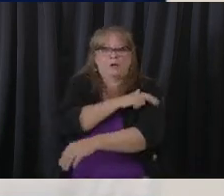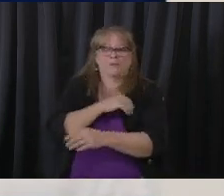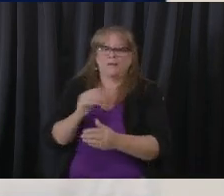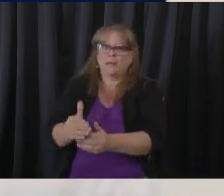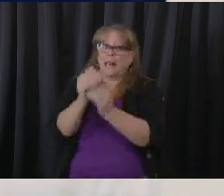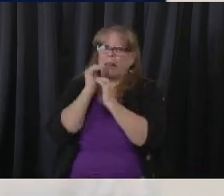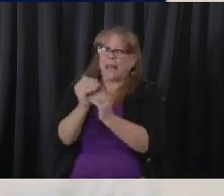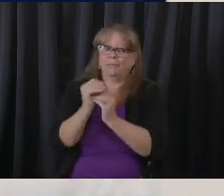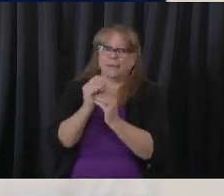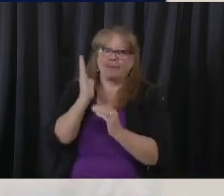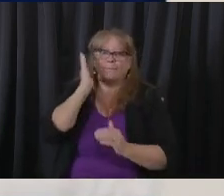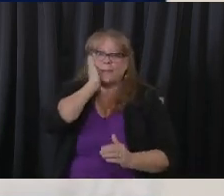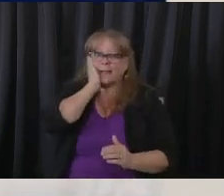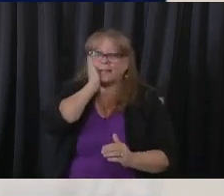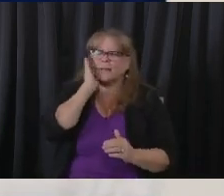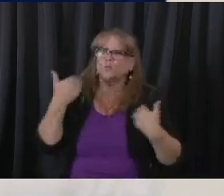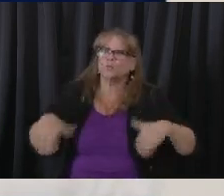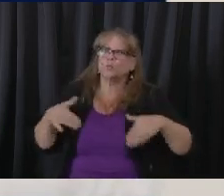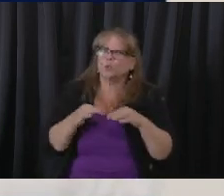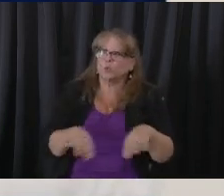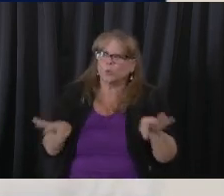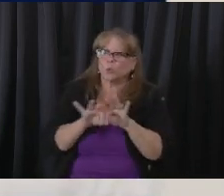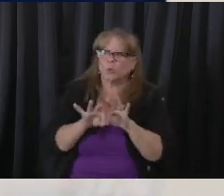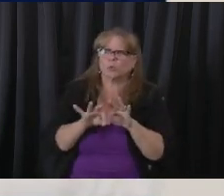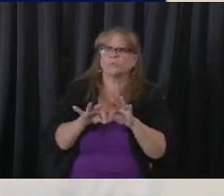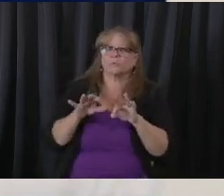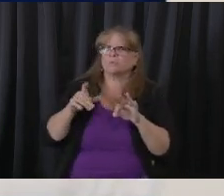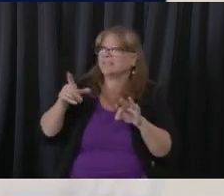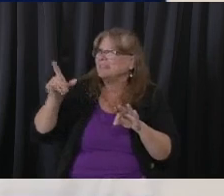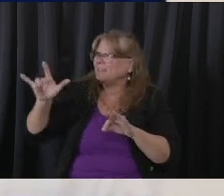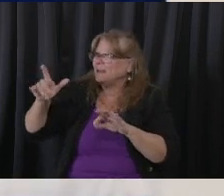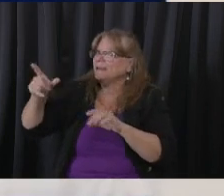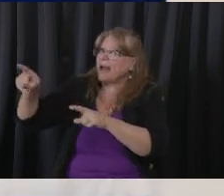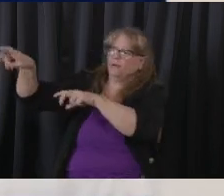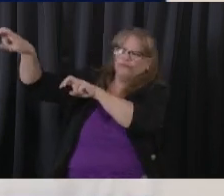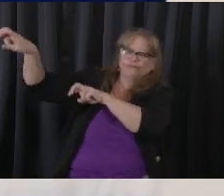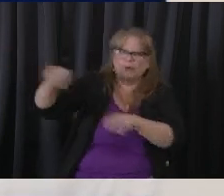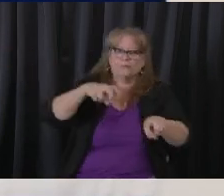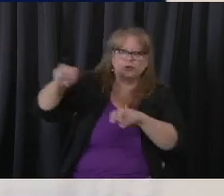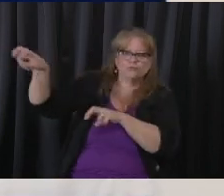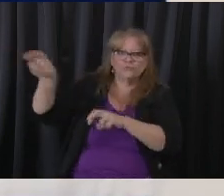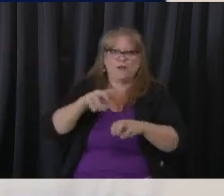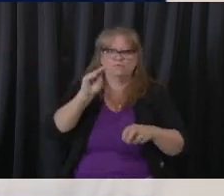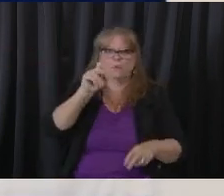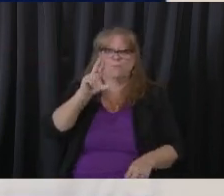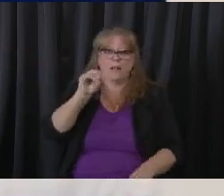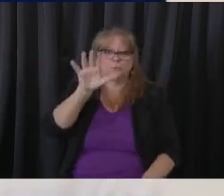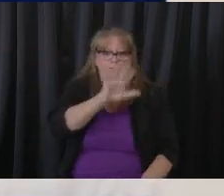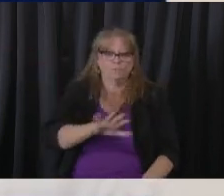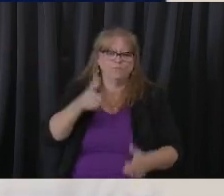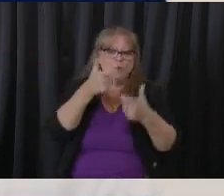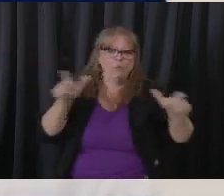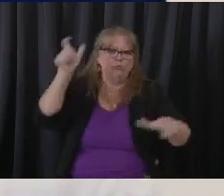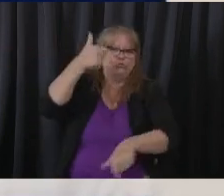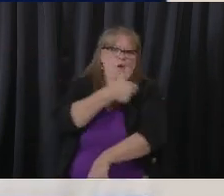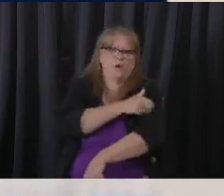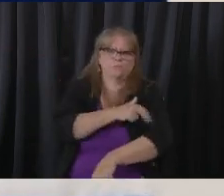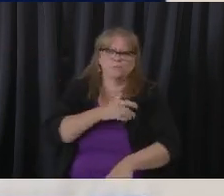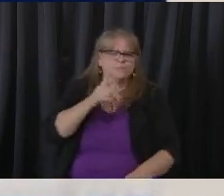to keep them flexible. I'll turn it over to Dr. Herlihy to talk a little bit more about some of the improvements that have been made working with the rural